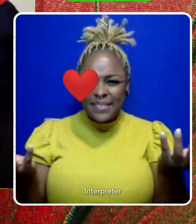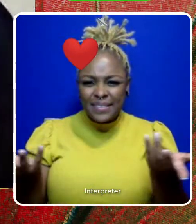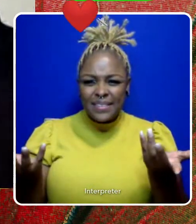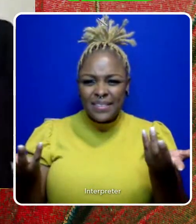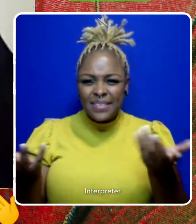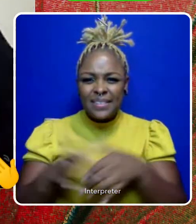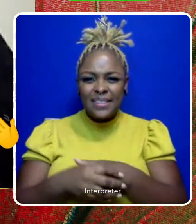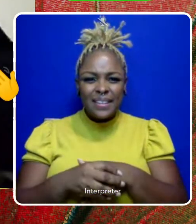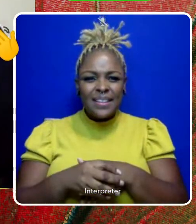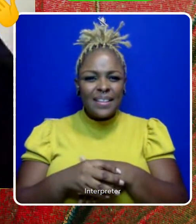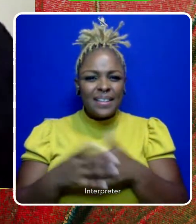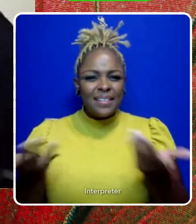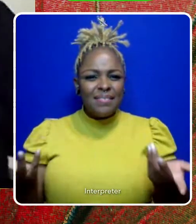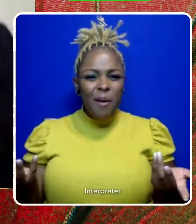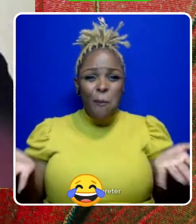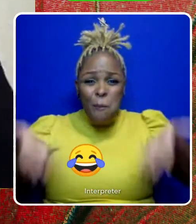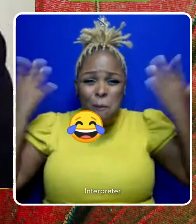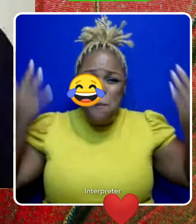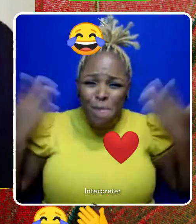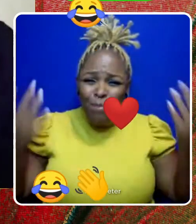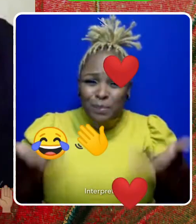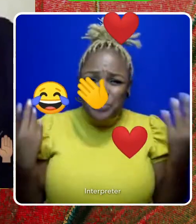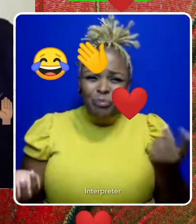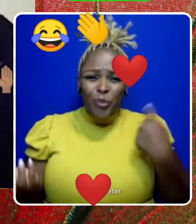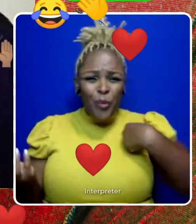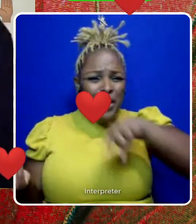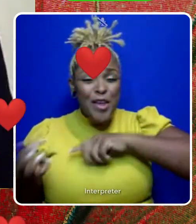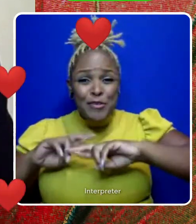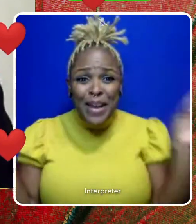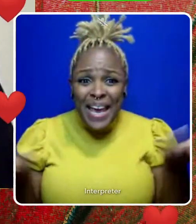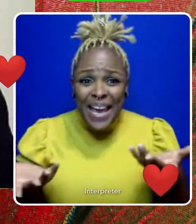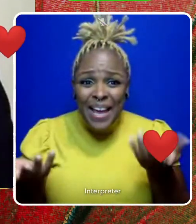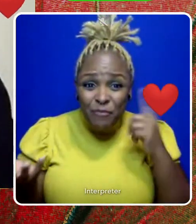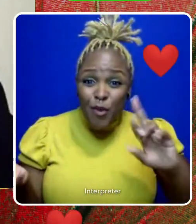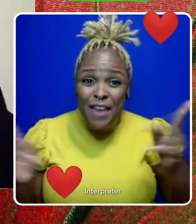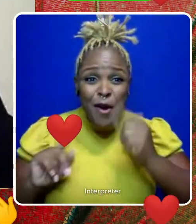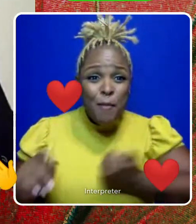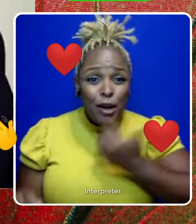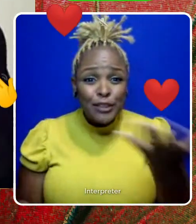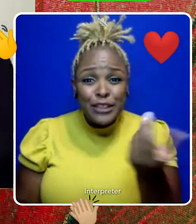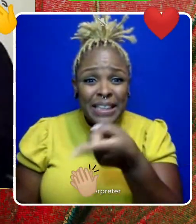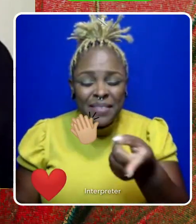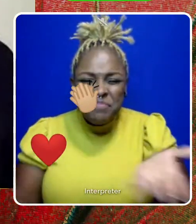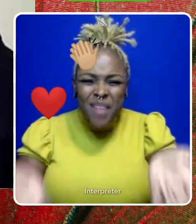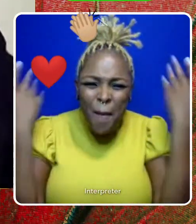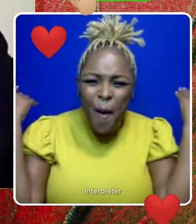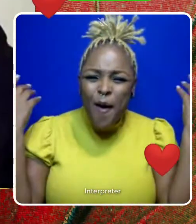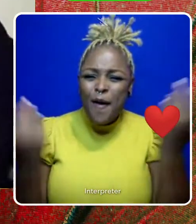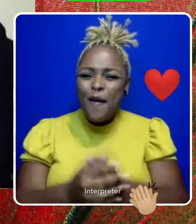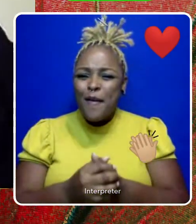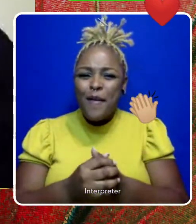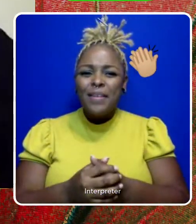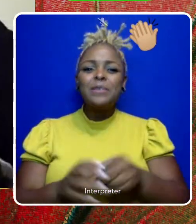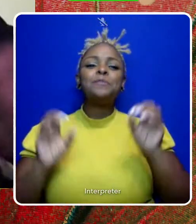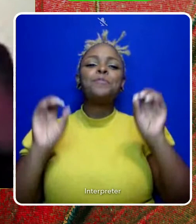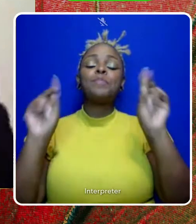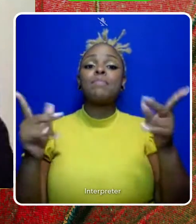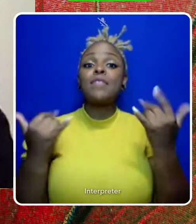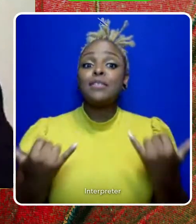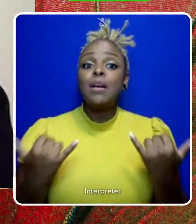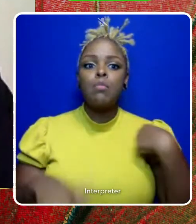with all that being said, are you all ready for a poetry slam? Let's go. Today, we'll be hearing from teams